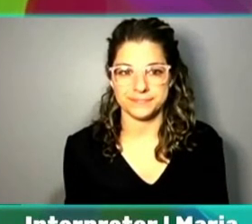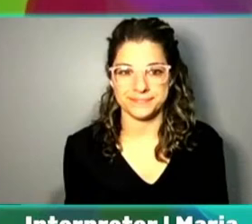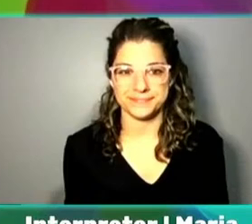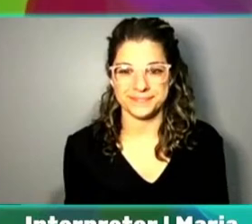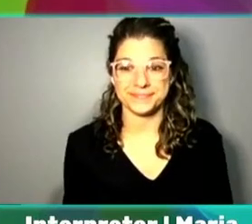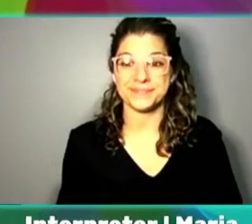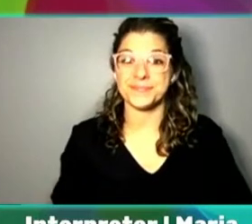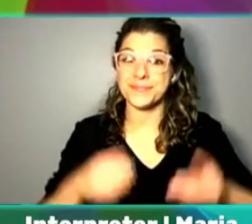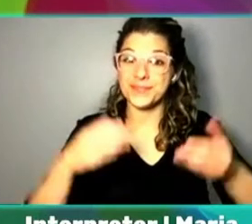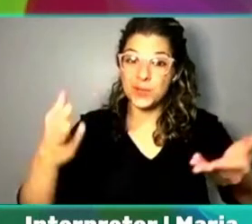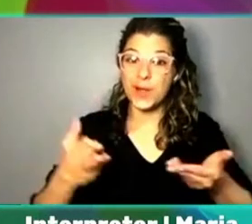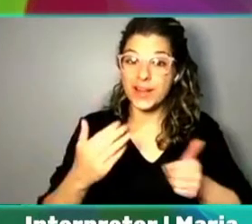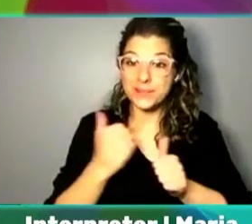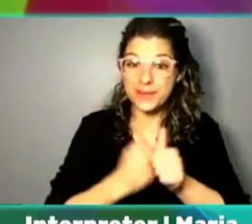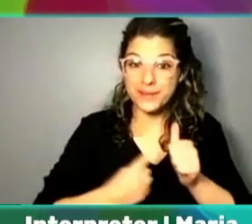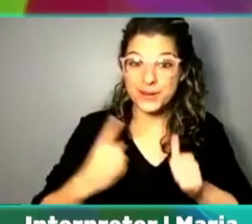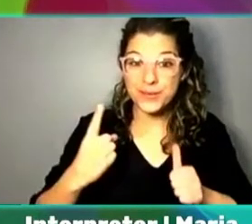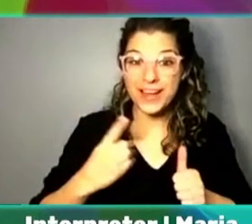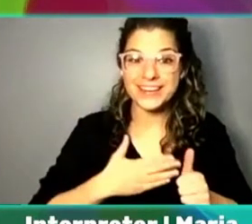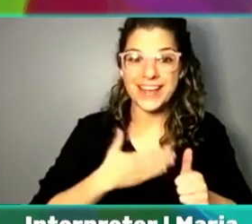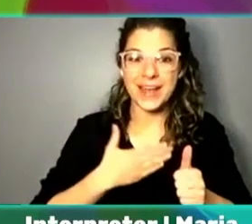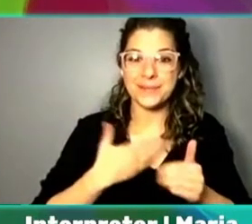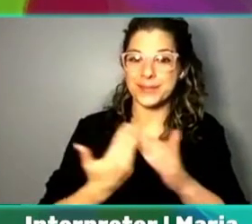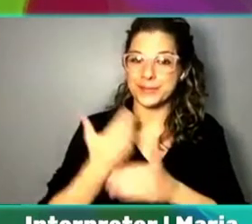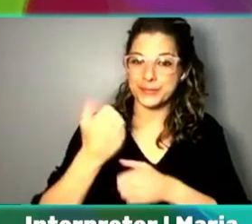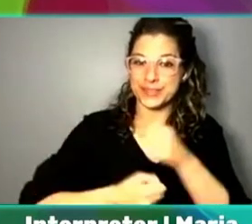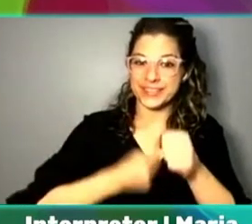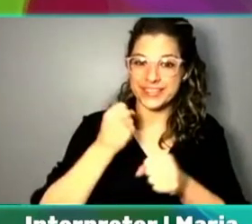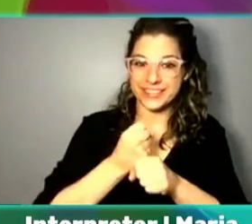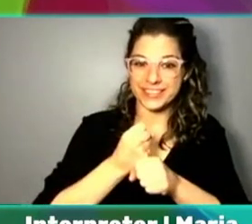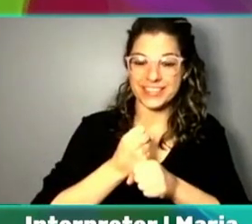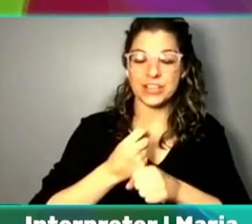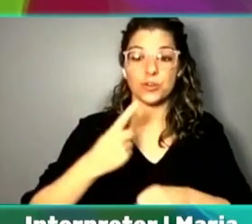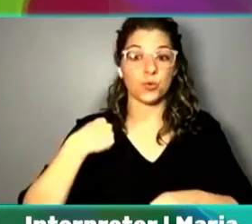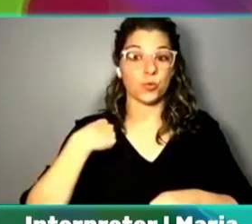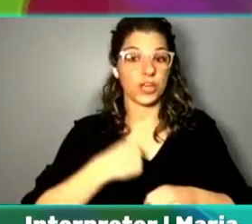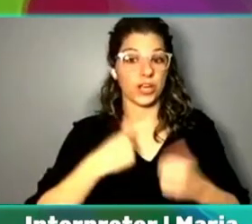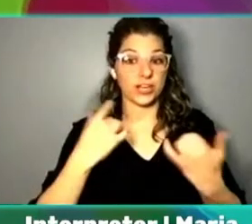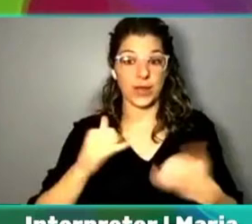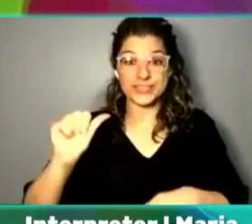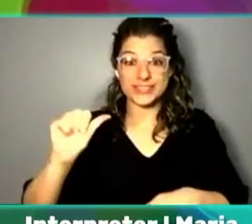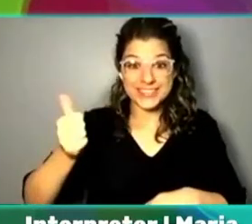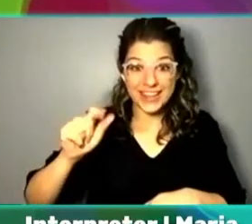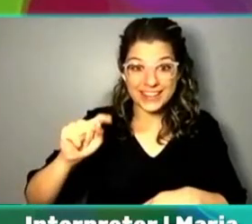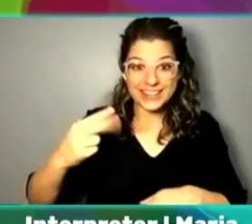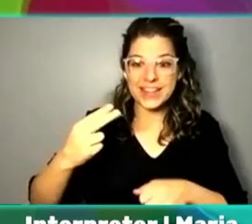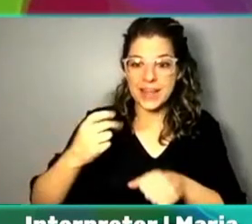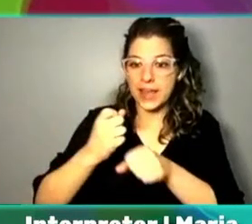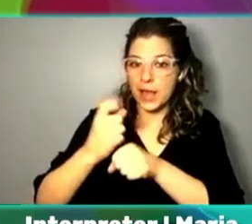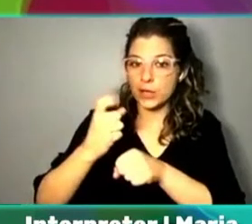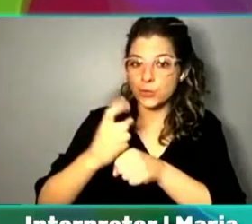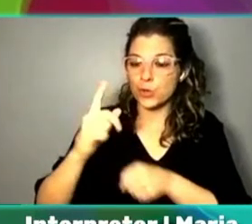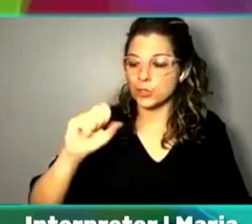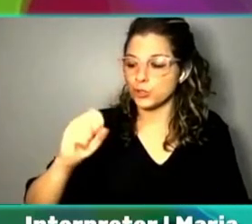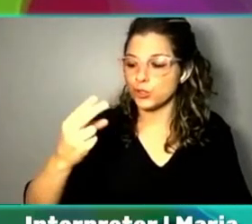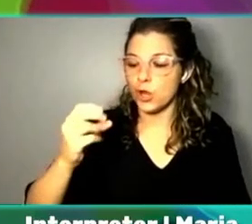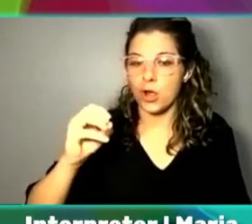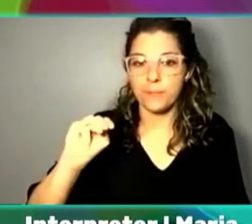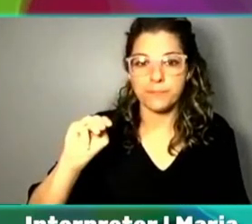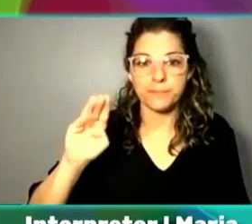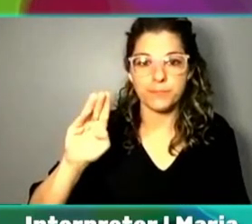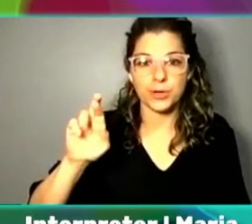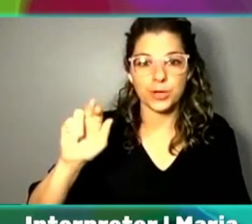Welcome, everyone. Happy New Year. We are at the 10th annual Schomburg Center for the Black Comic